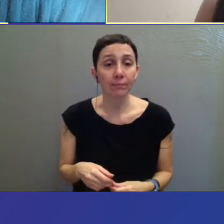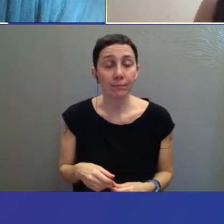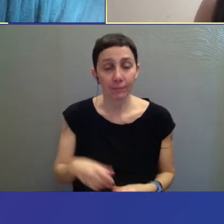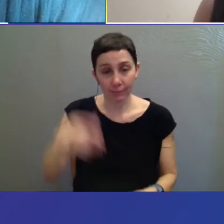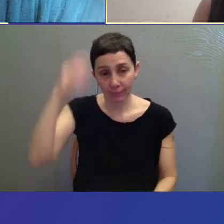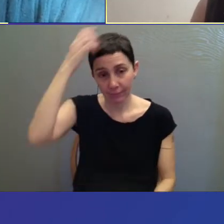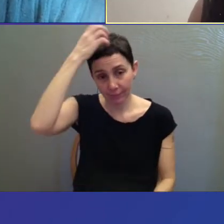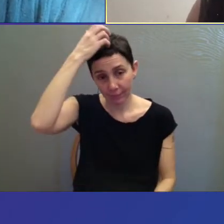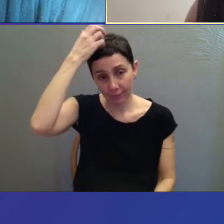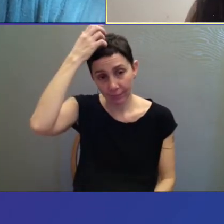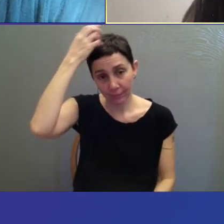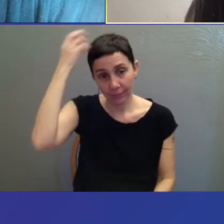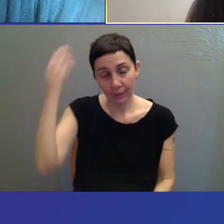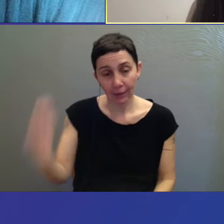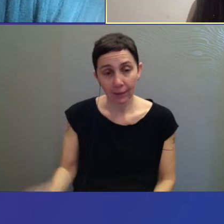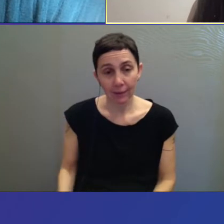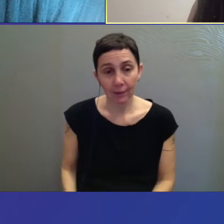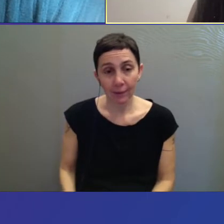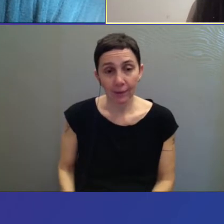Just